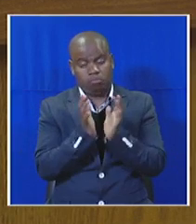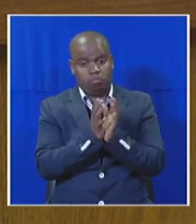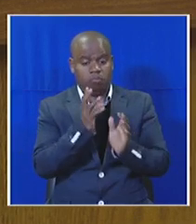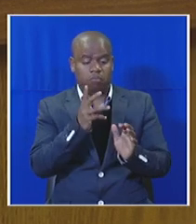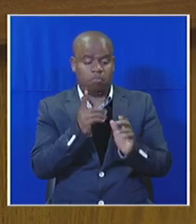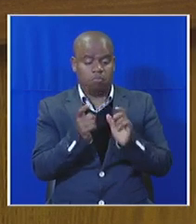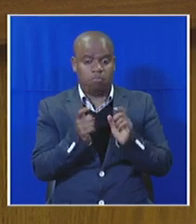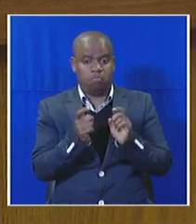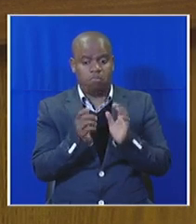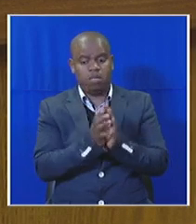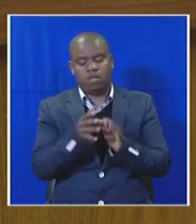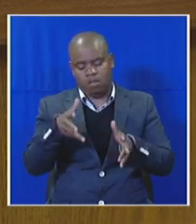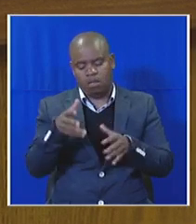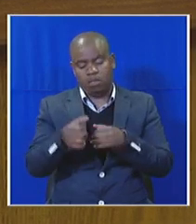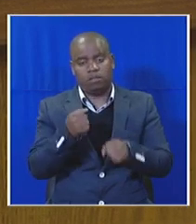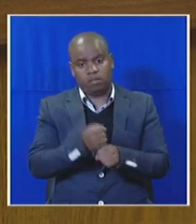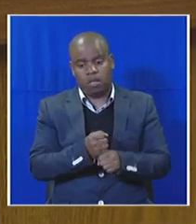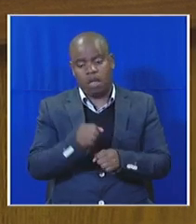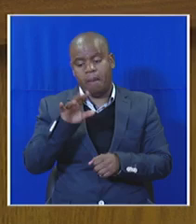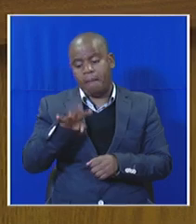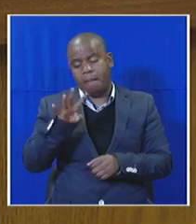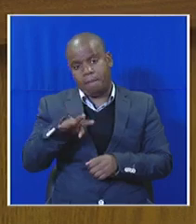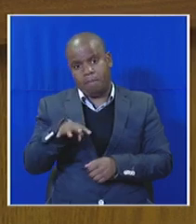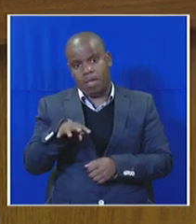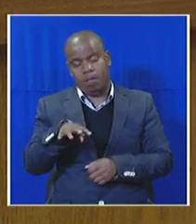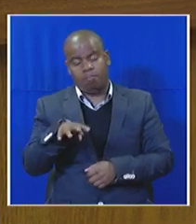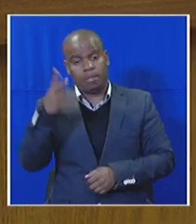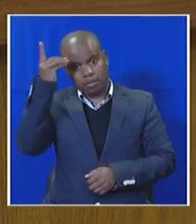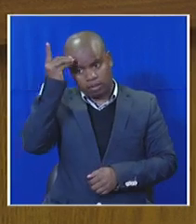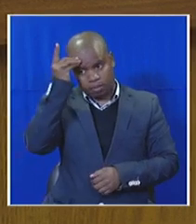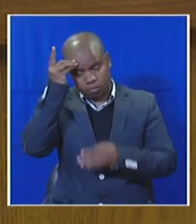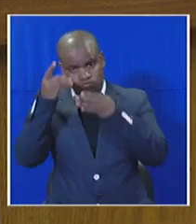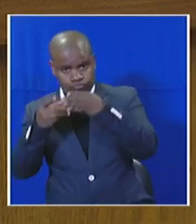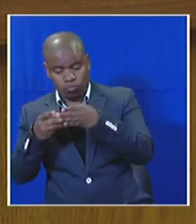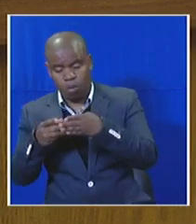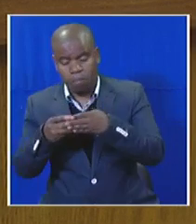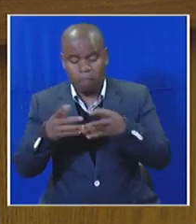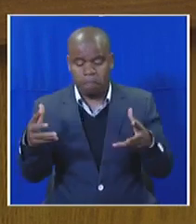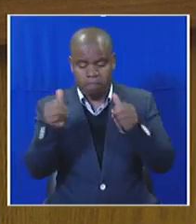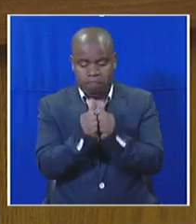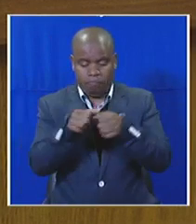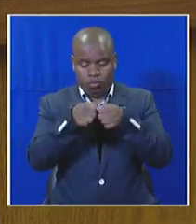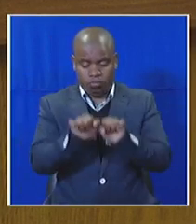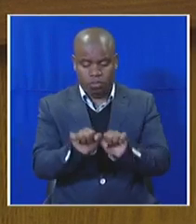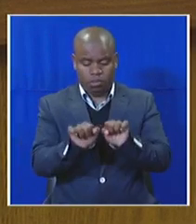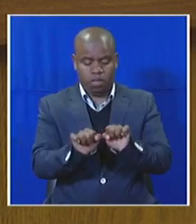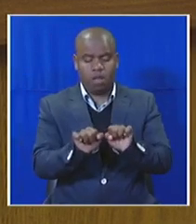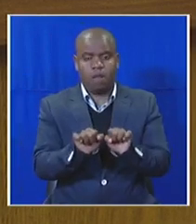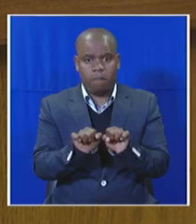Durban in May this year, and it was co-chaired by the